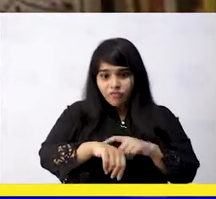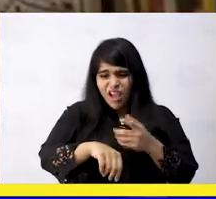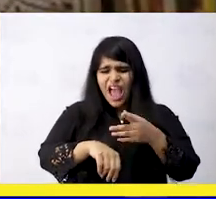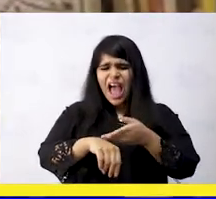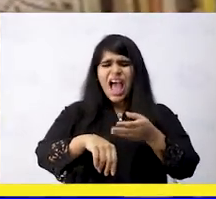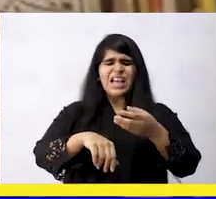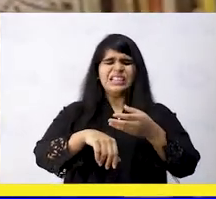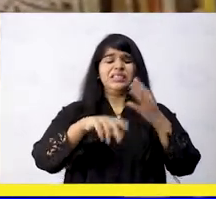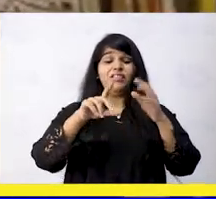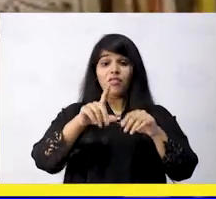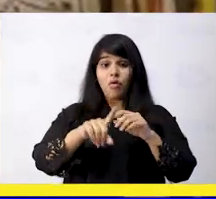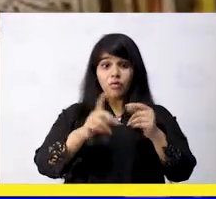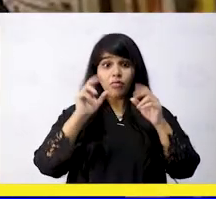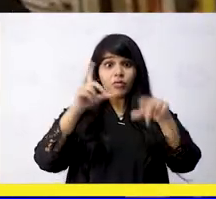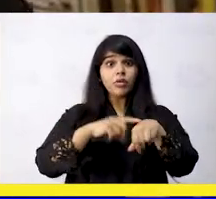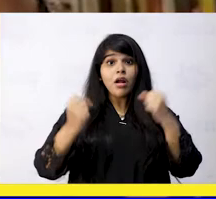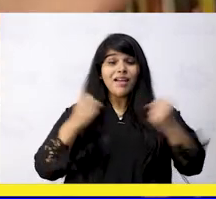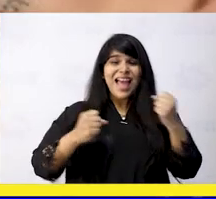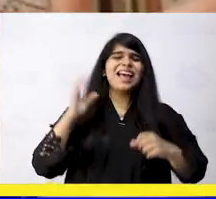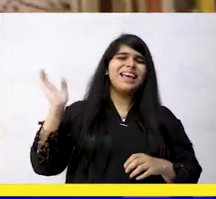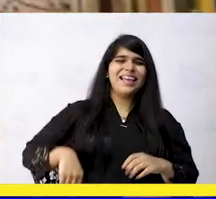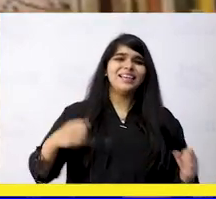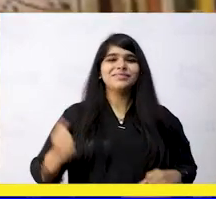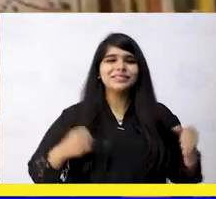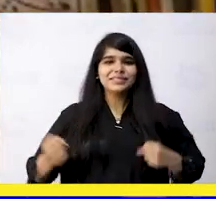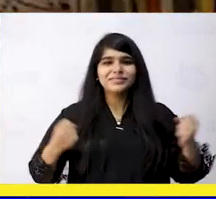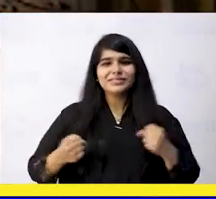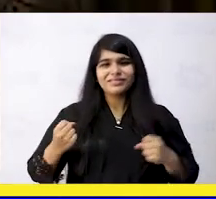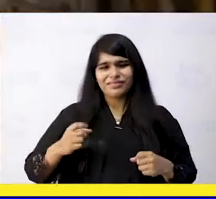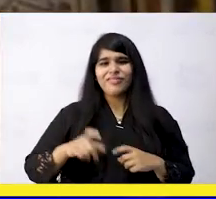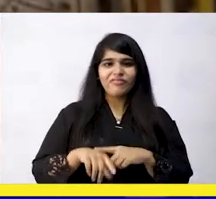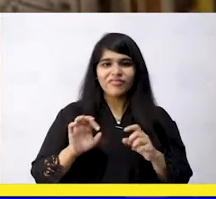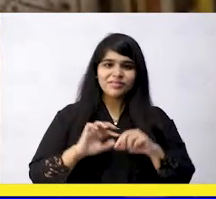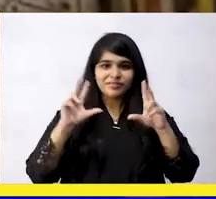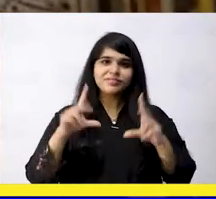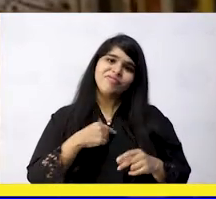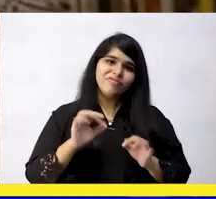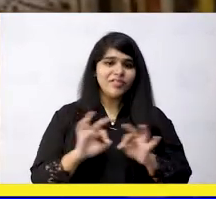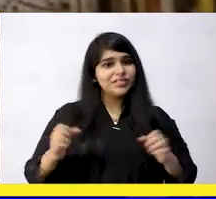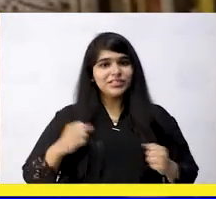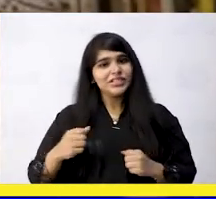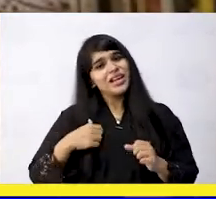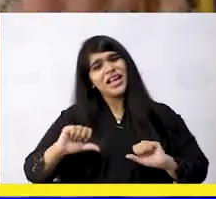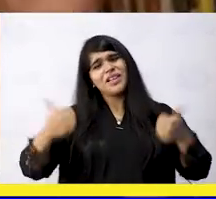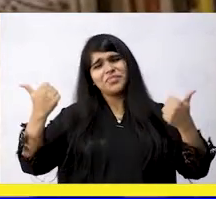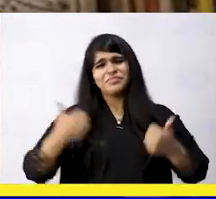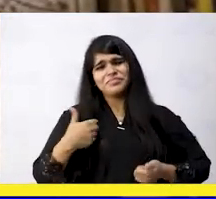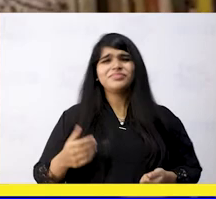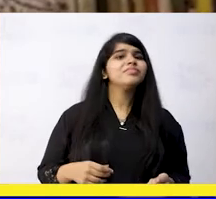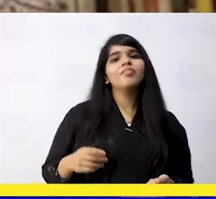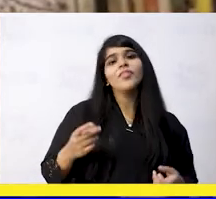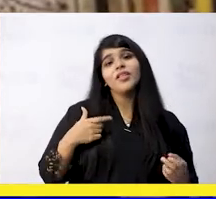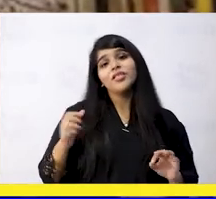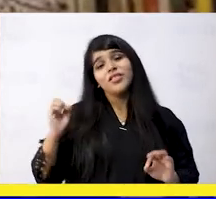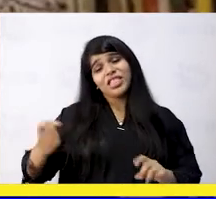hare. "Okay, watch, I'm up. What is it?" "Oh yeah, there's a race to run." "Okay, better finish this race. I'm gonna win it